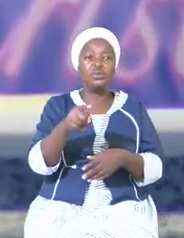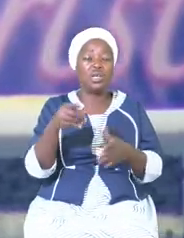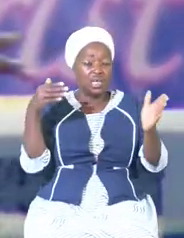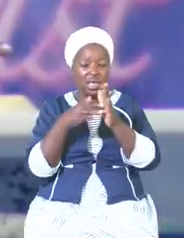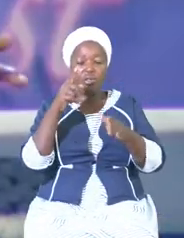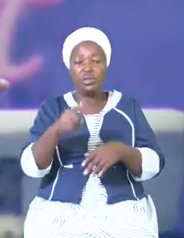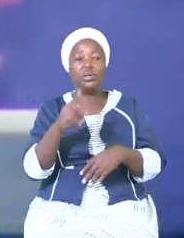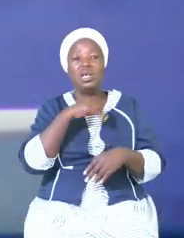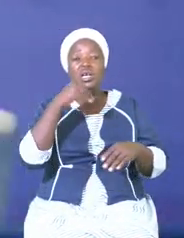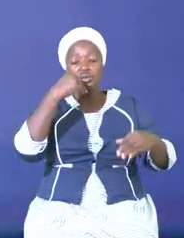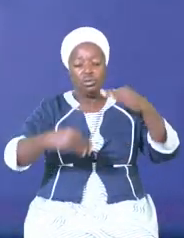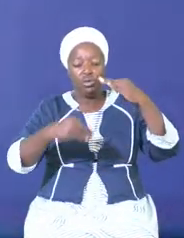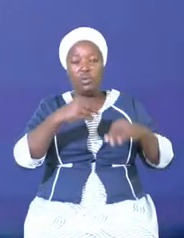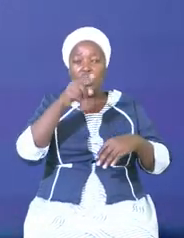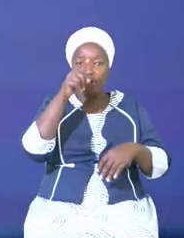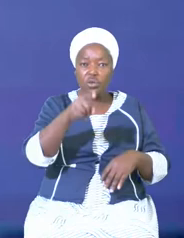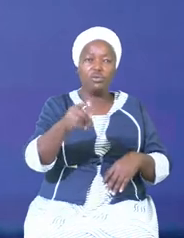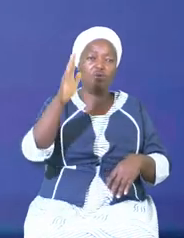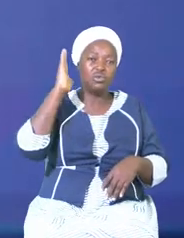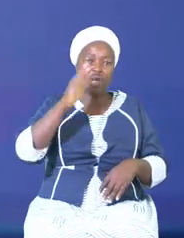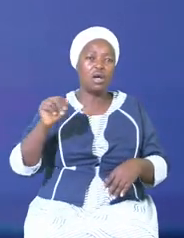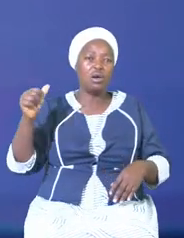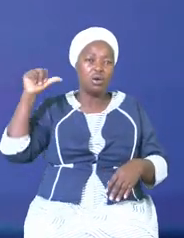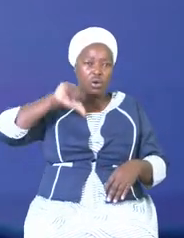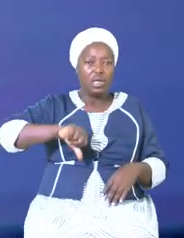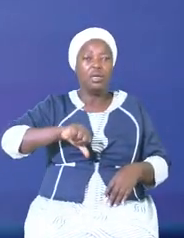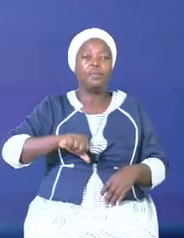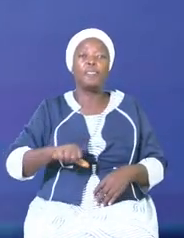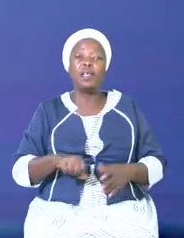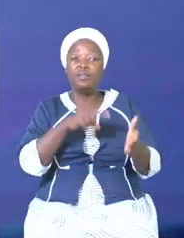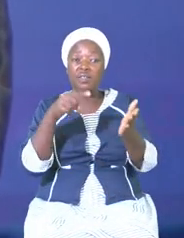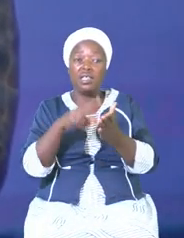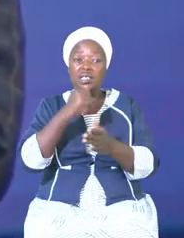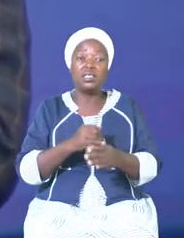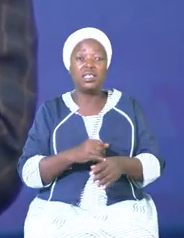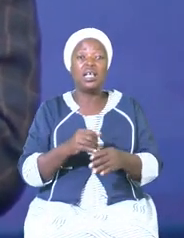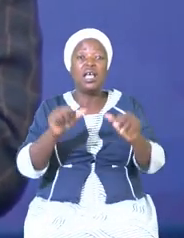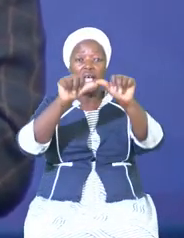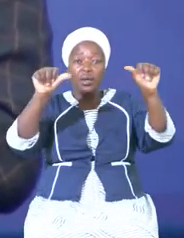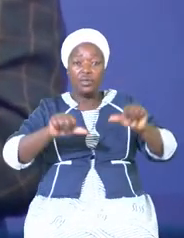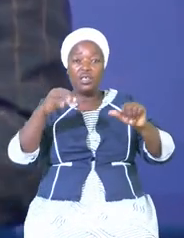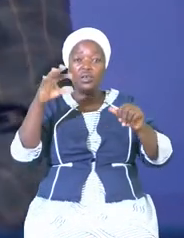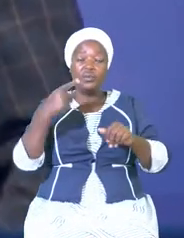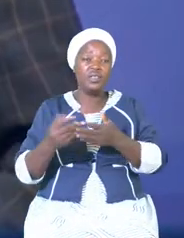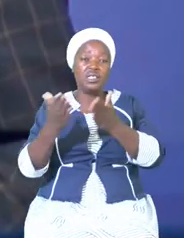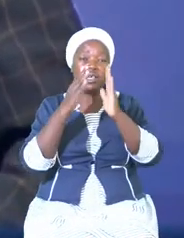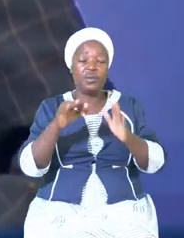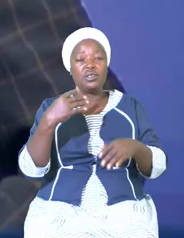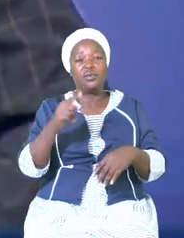judgment thou shalt condemn. This is the heritage of the servants of the Lord, and